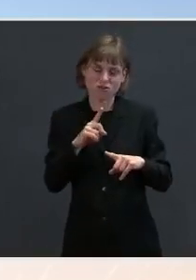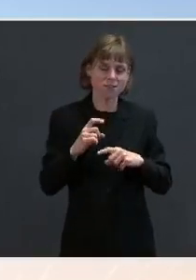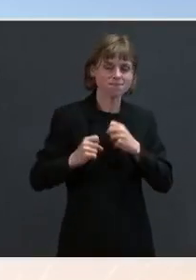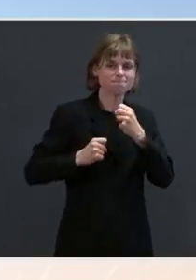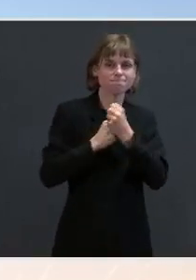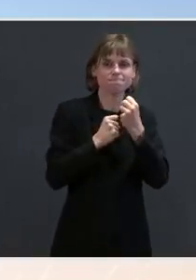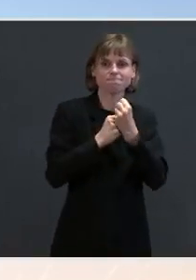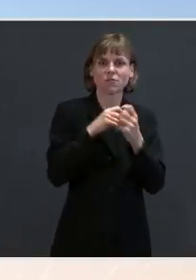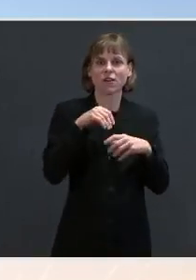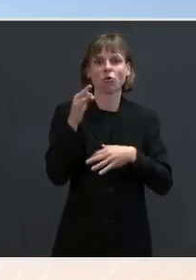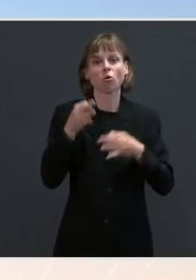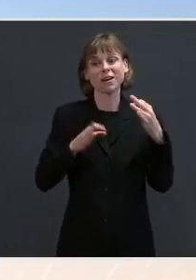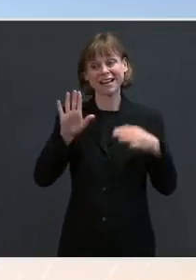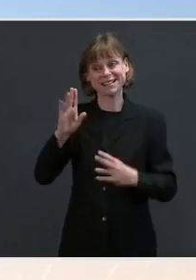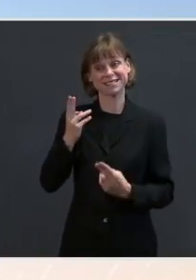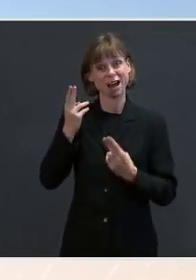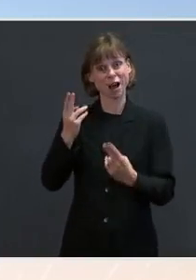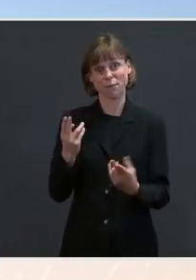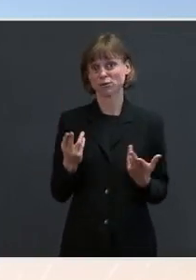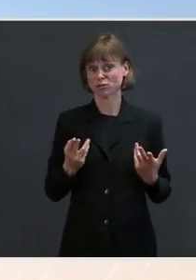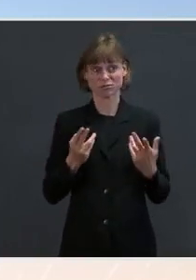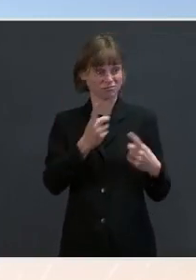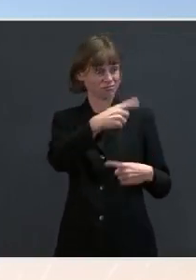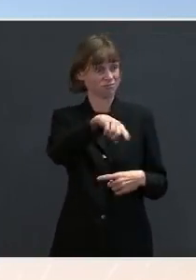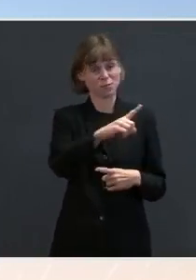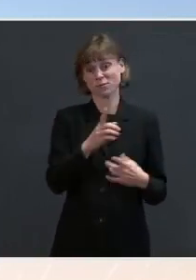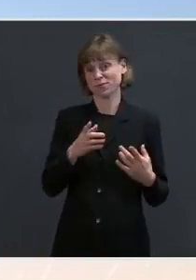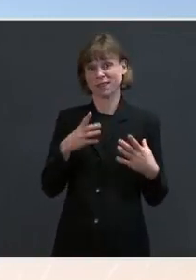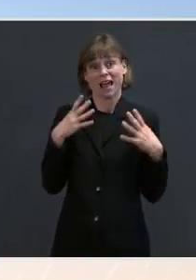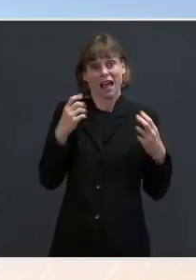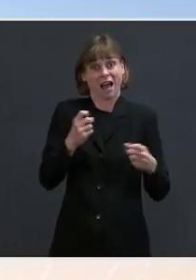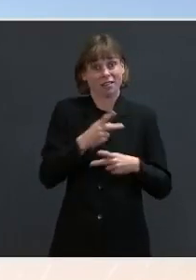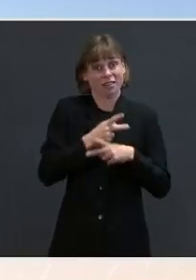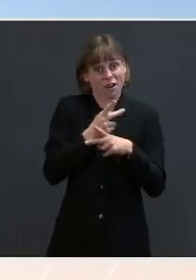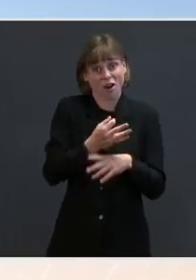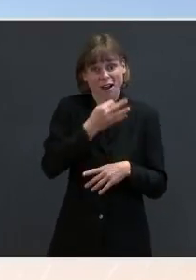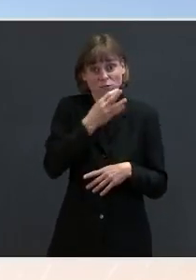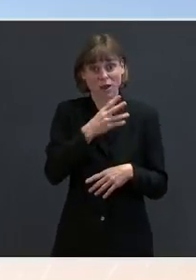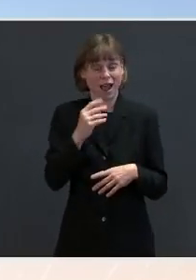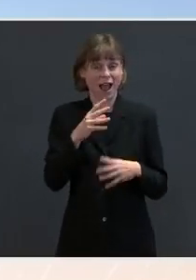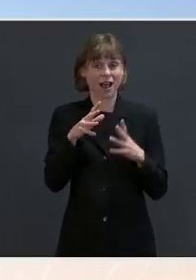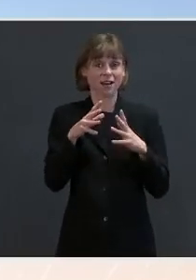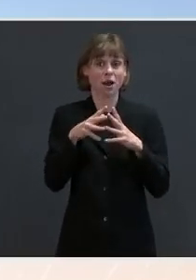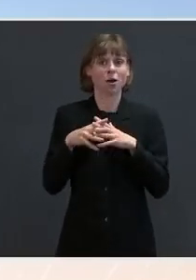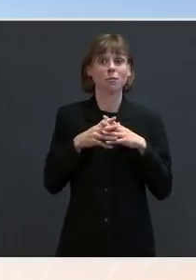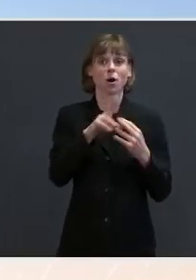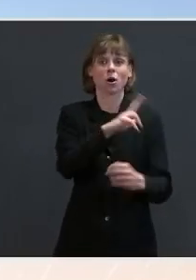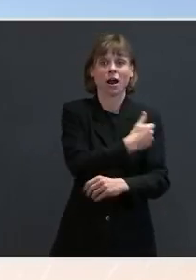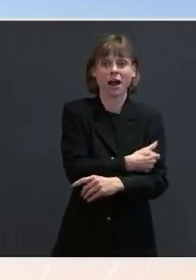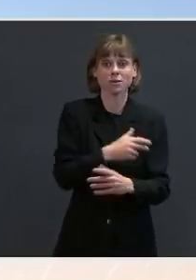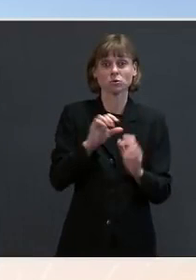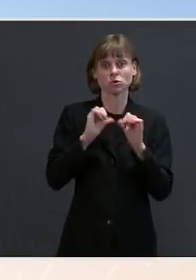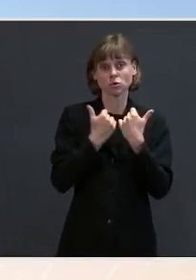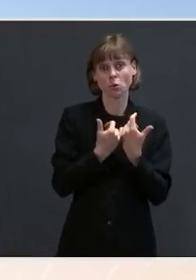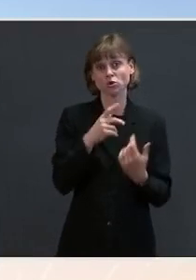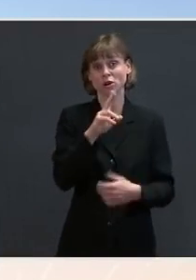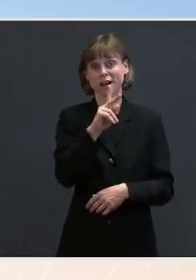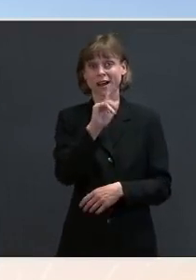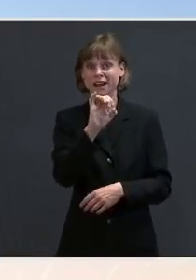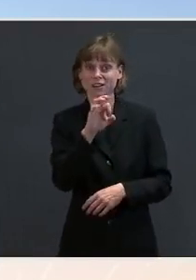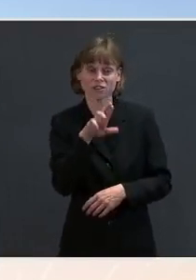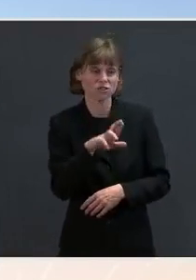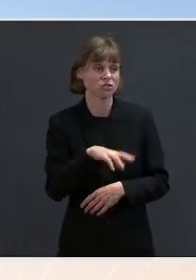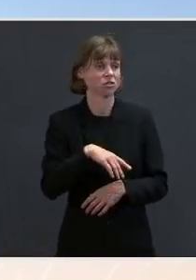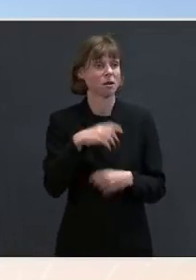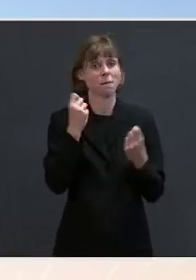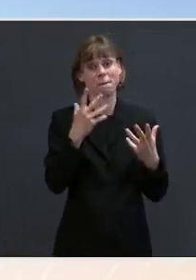court. And his nomination has been met enthusiastically by healthcare experts, including the American Hospital Association, the Kaiser Family Foundation, multiple former